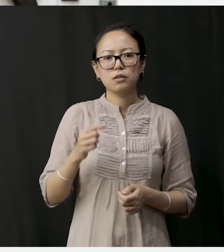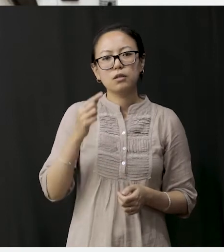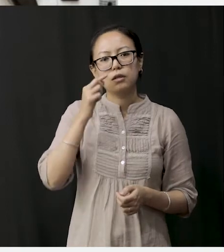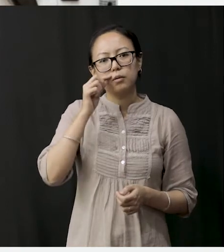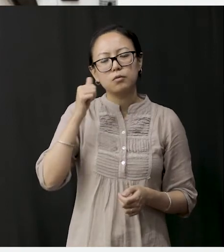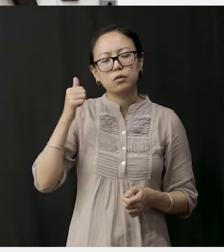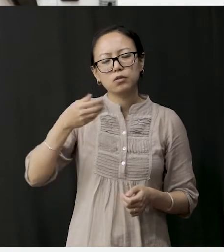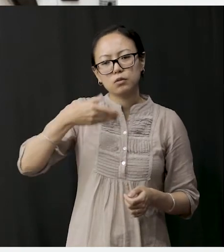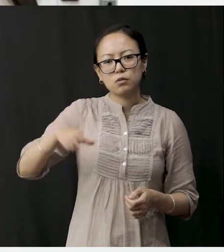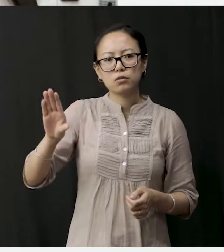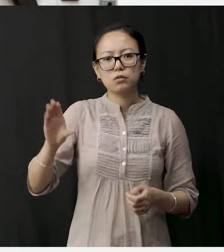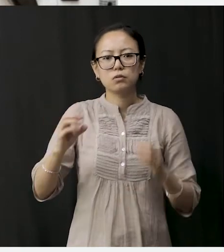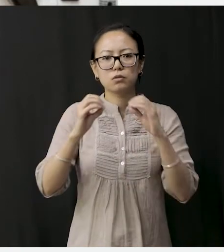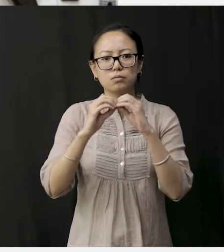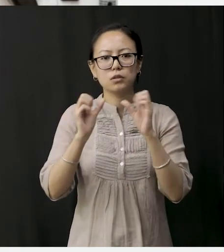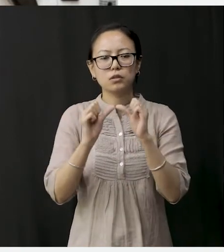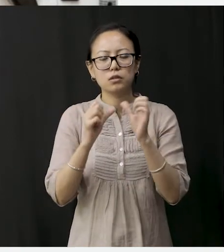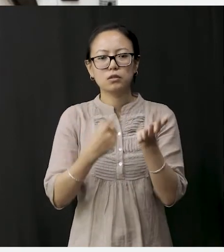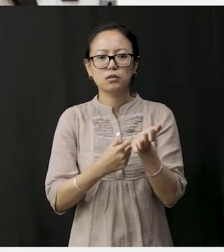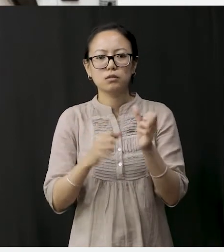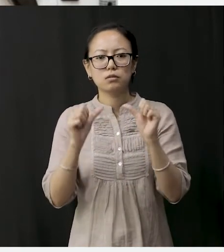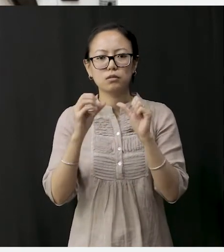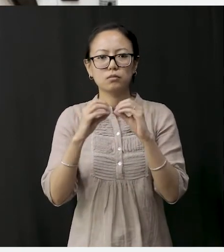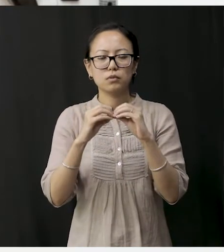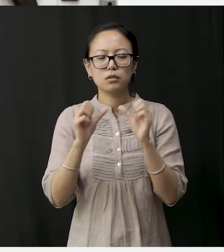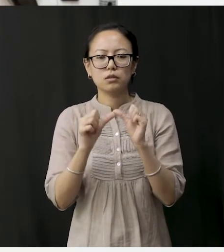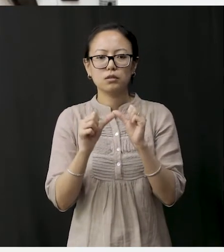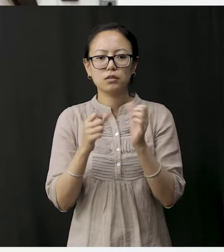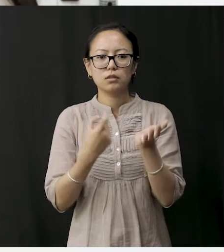barber's shop to cut your hair, right? Okay,